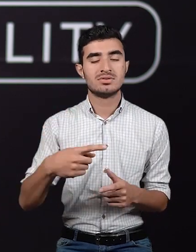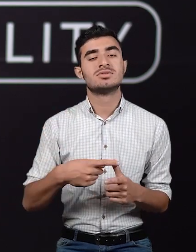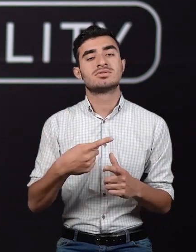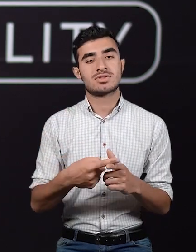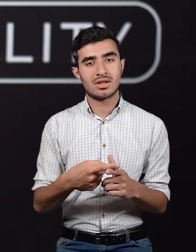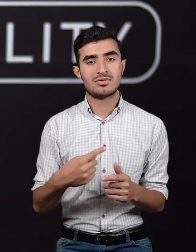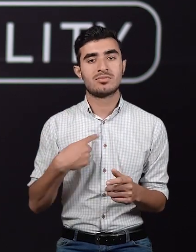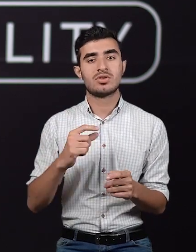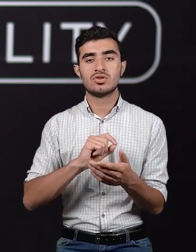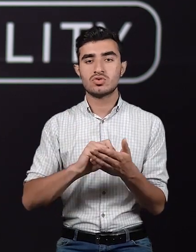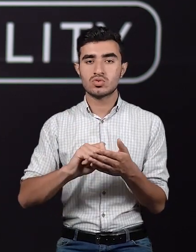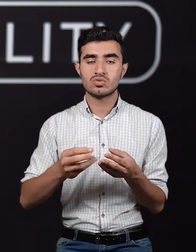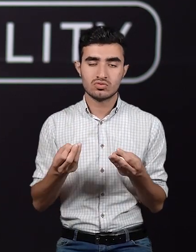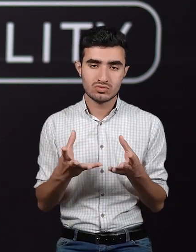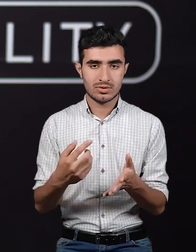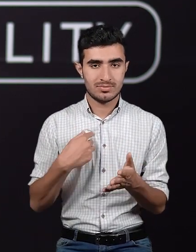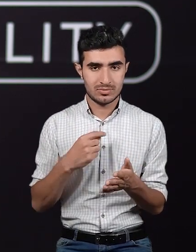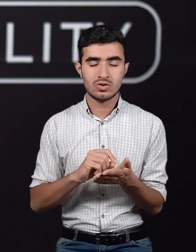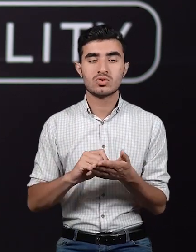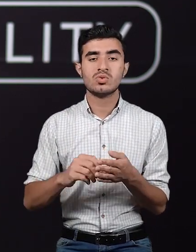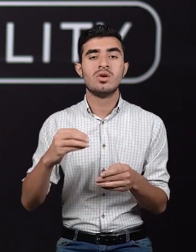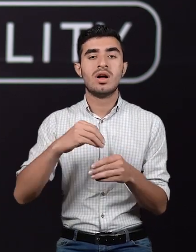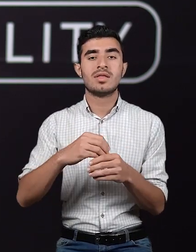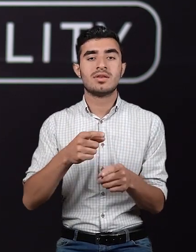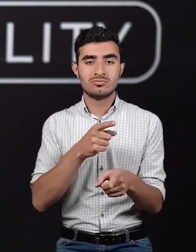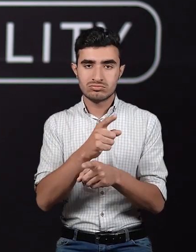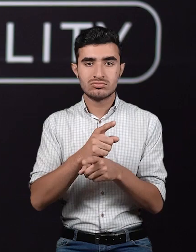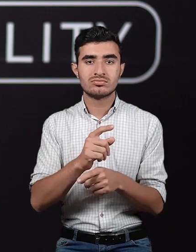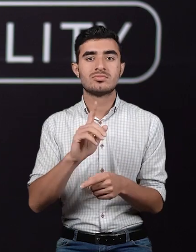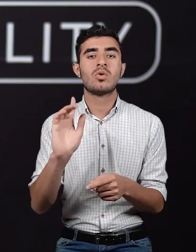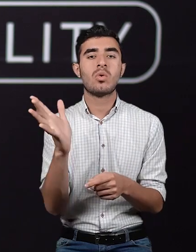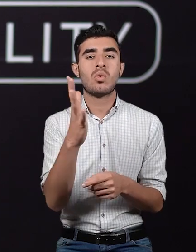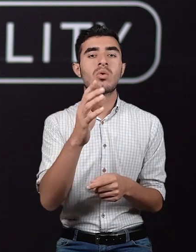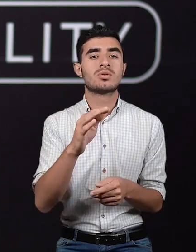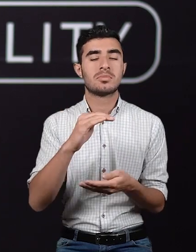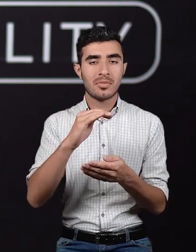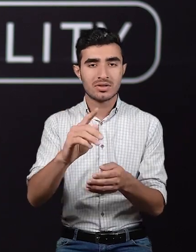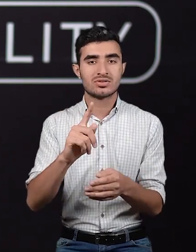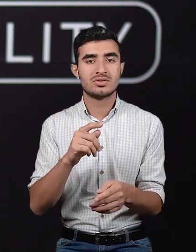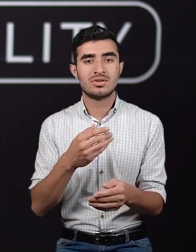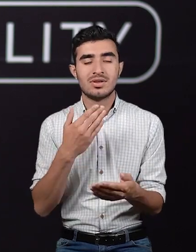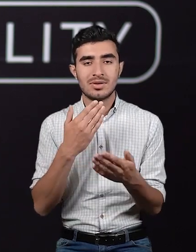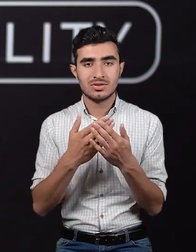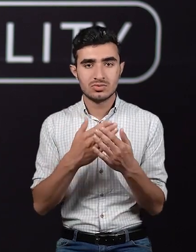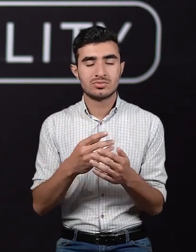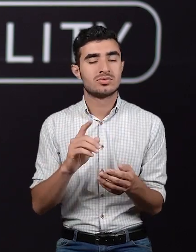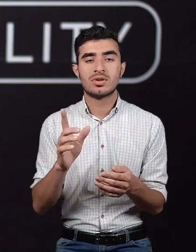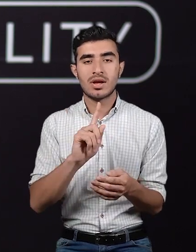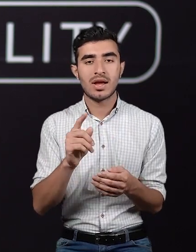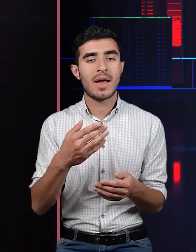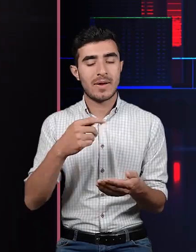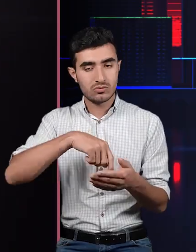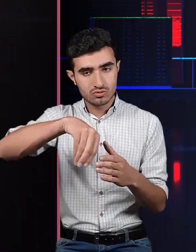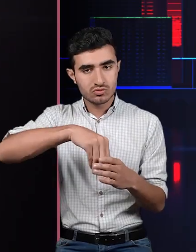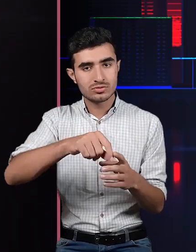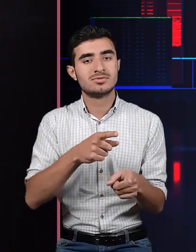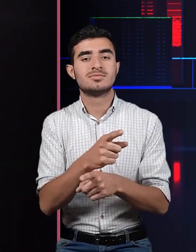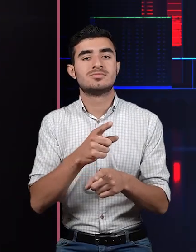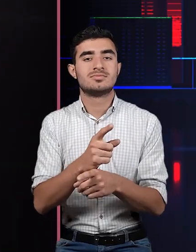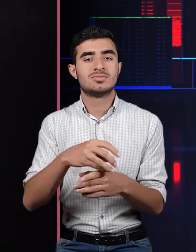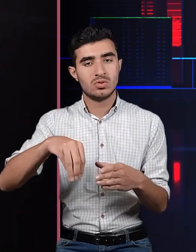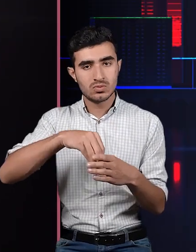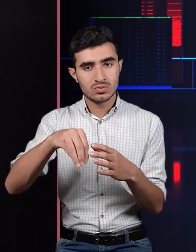have taught so many students, and we have so many students who've started their own business after taking courses from us. So